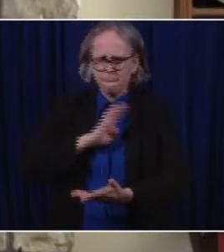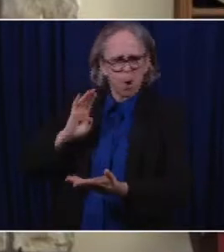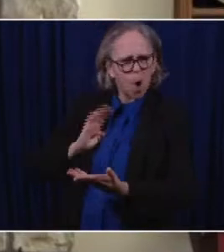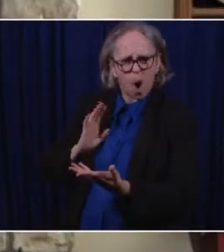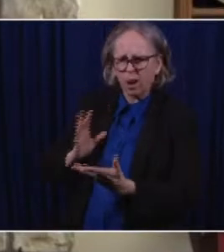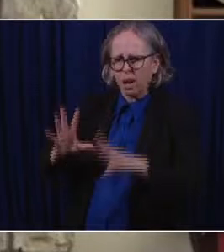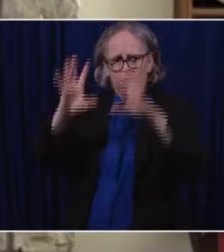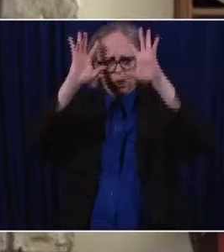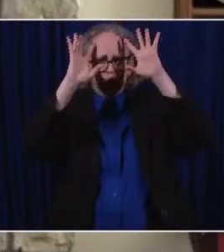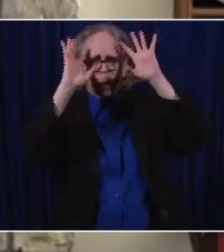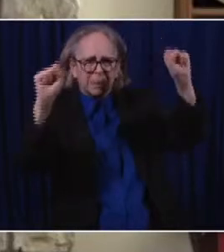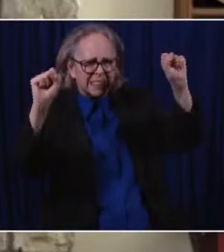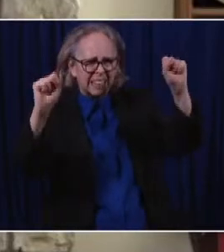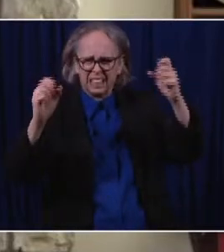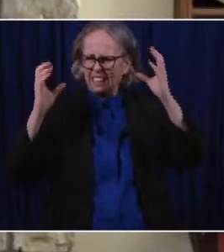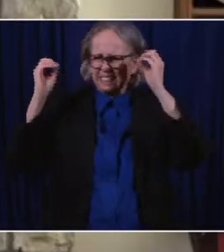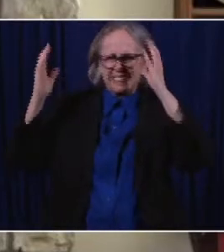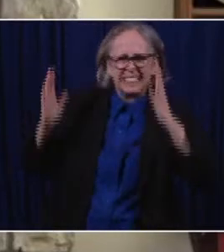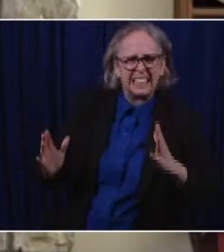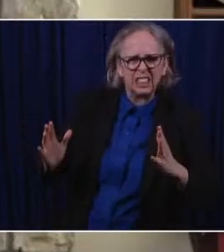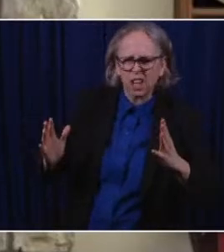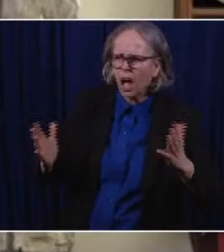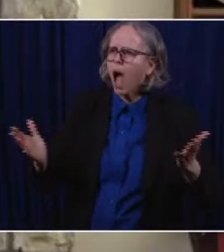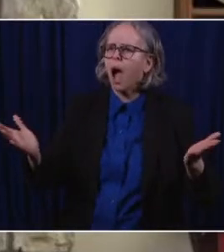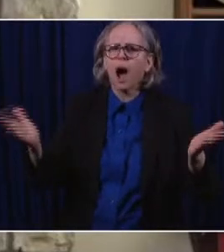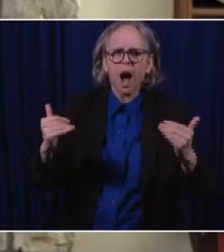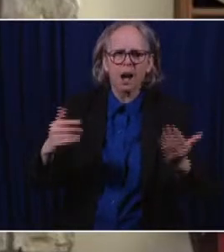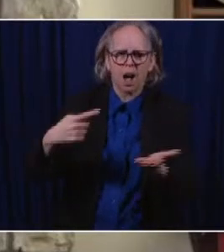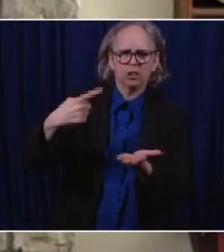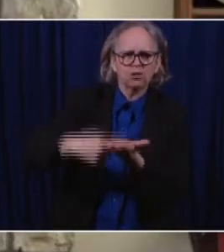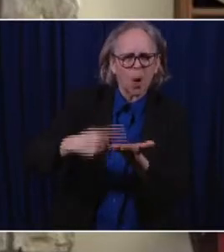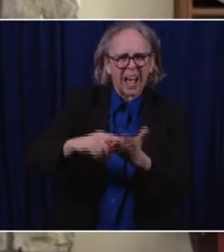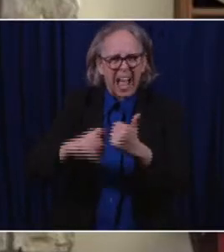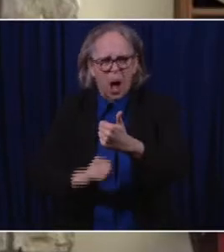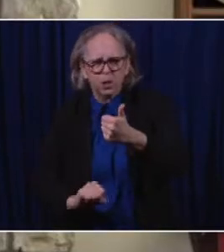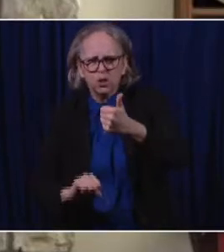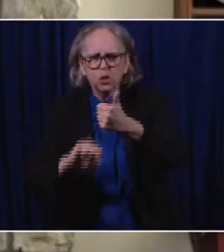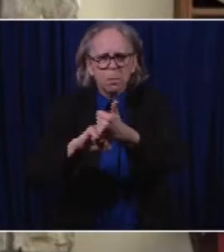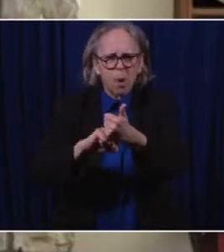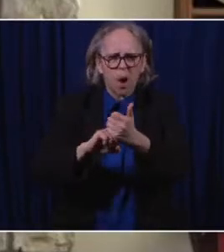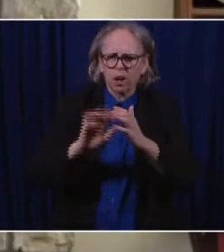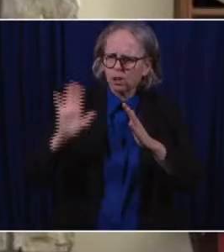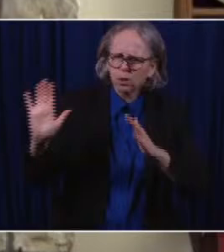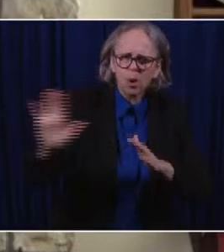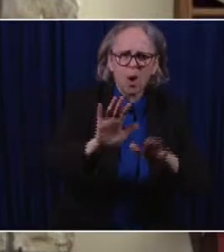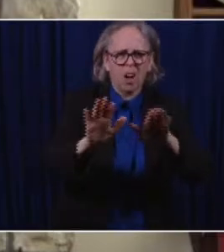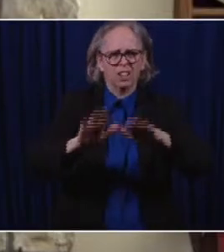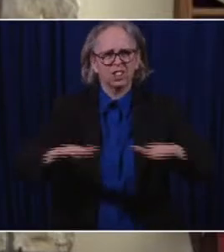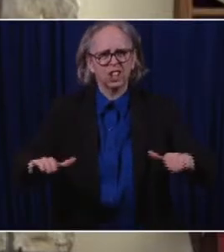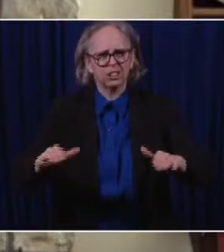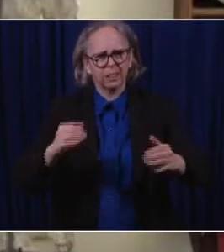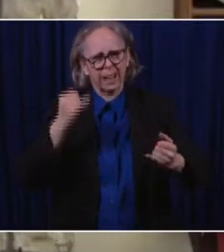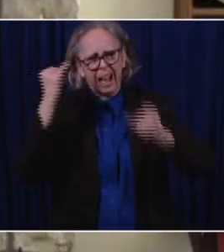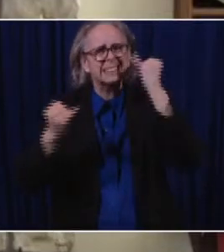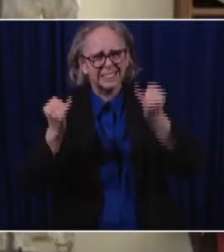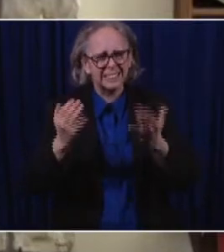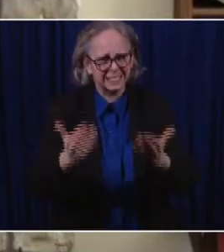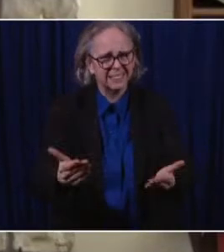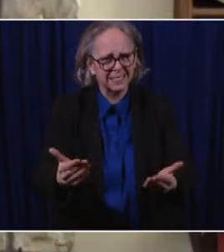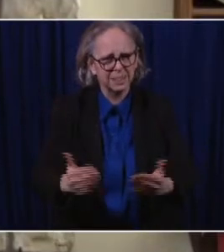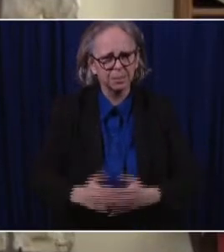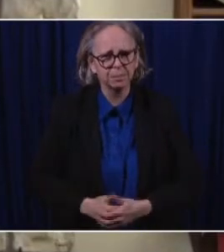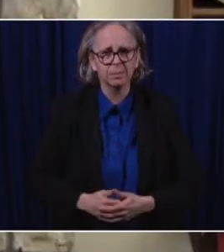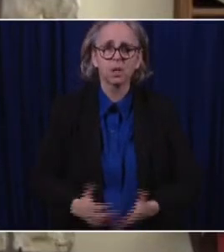about what else we can be doing. And as I say this, I want to thank our teachers. I want to thank our